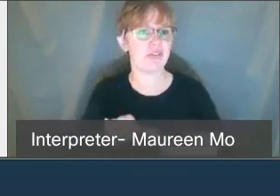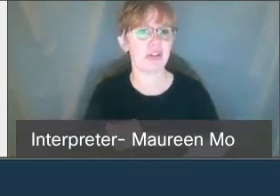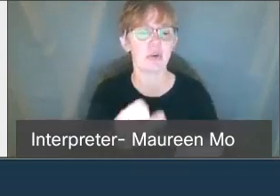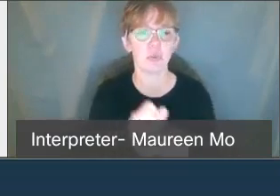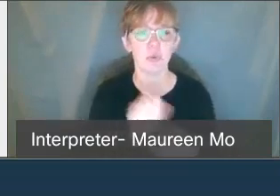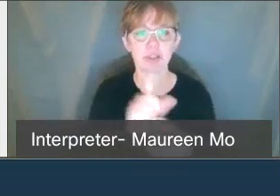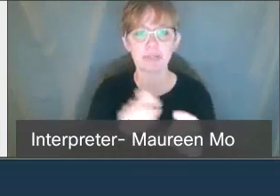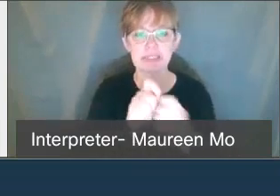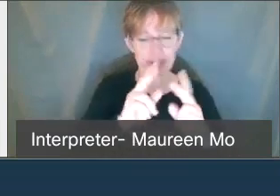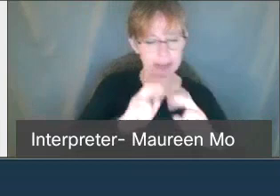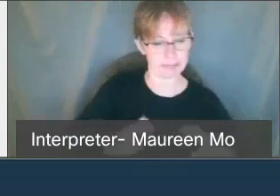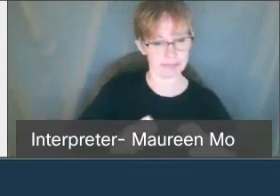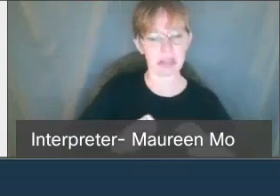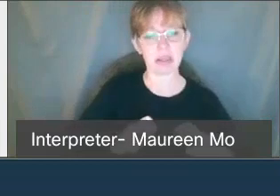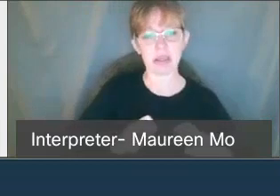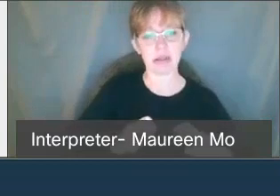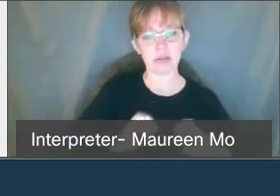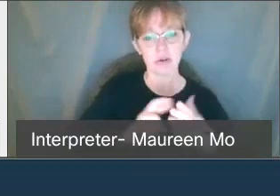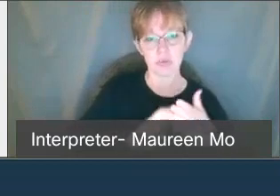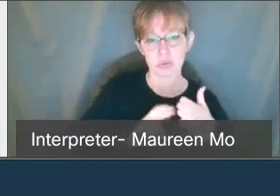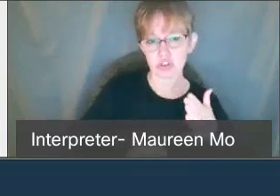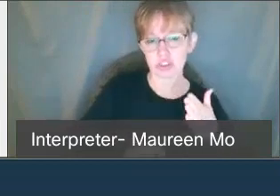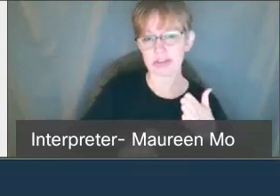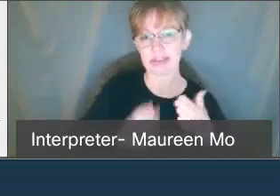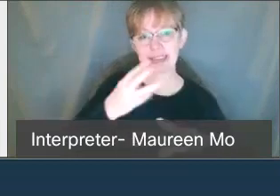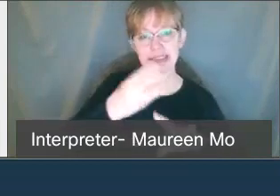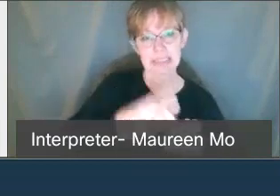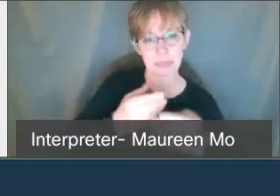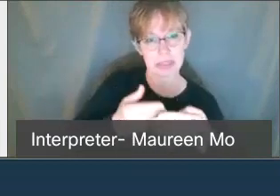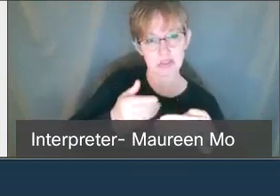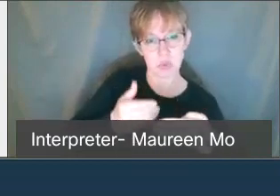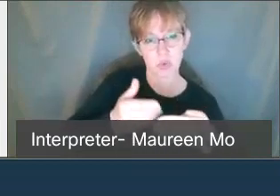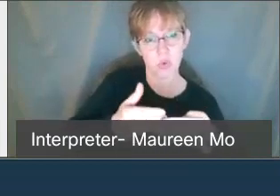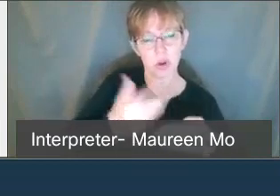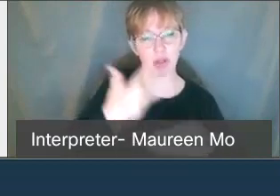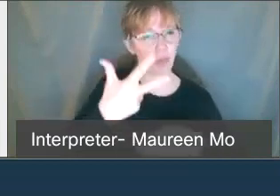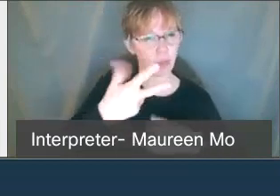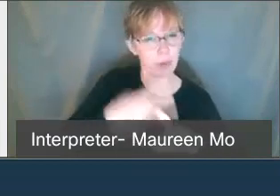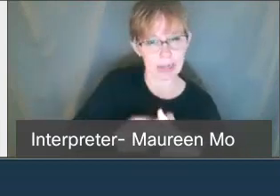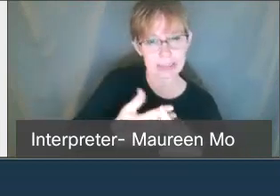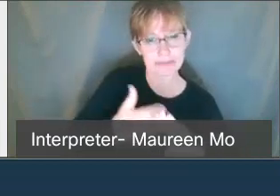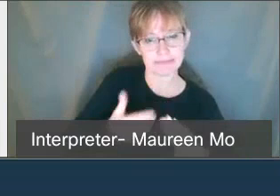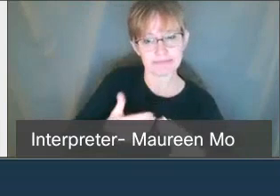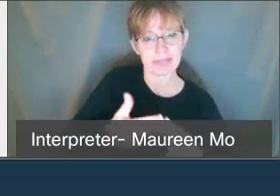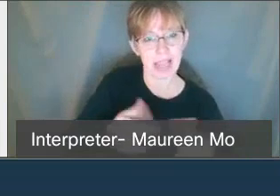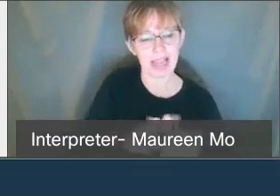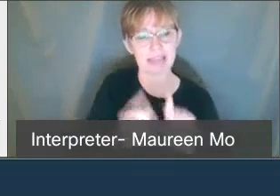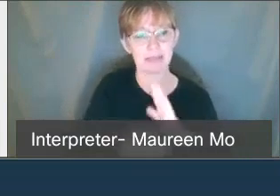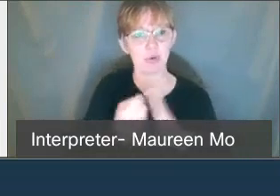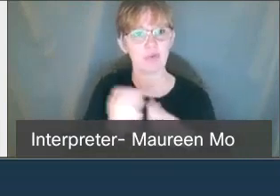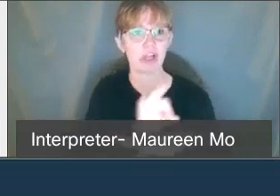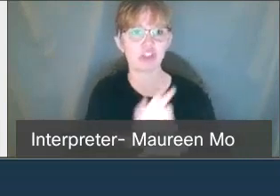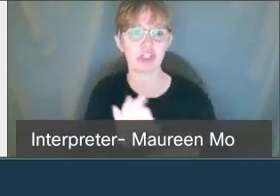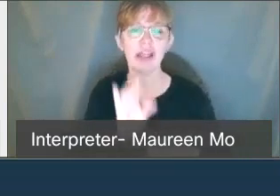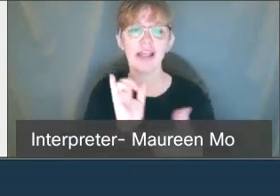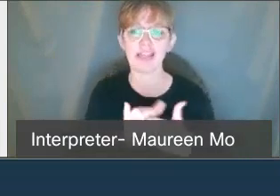at 6-month windows and 3-month windows in terms of kind of a period of functioning. And usually that's